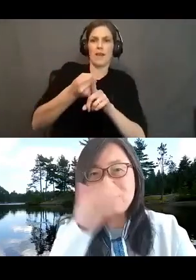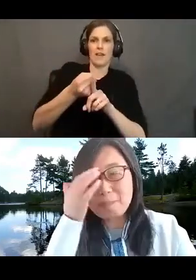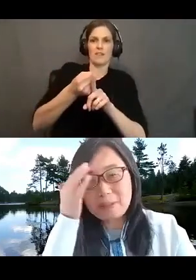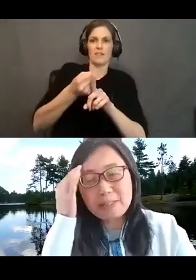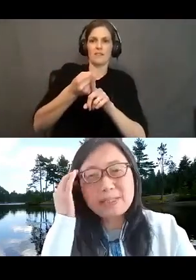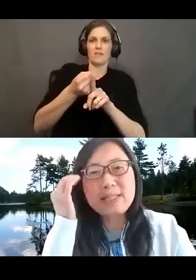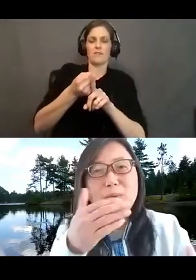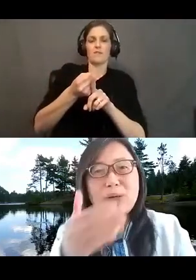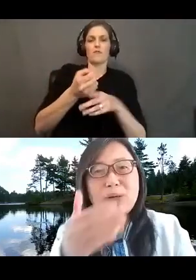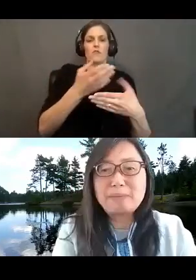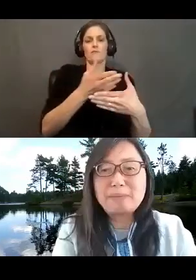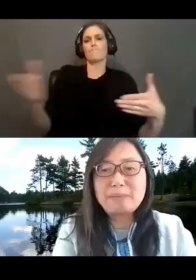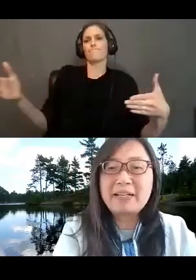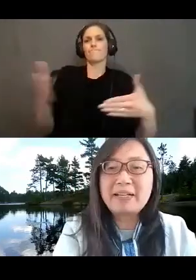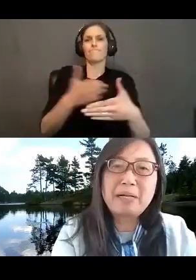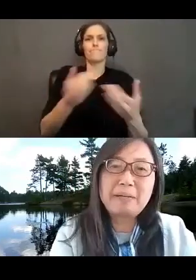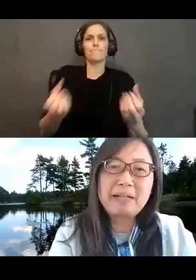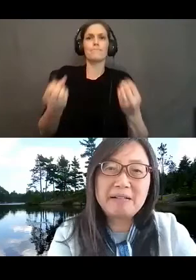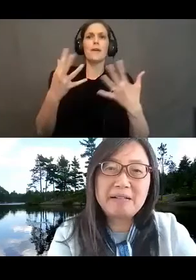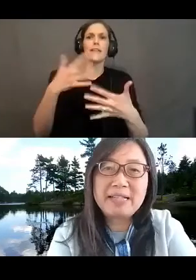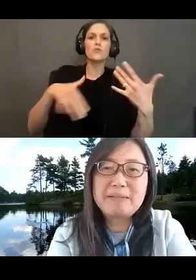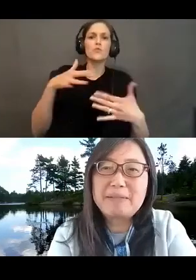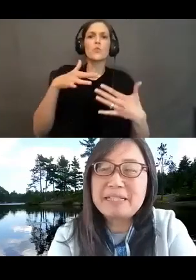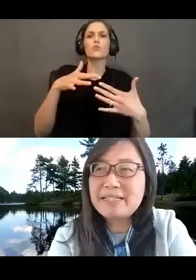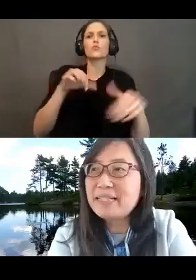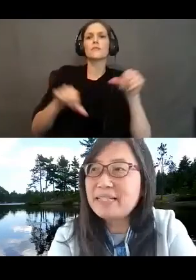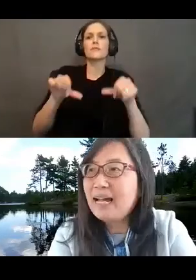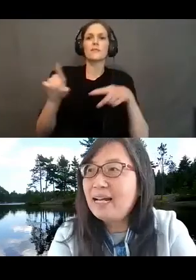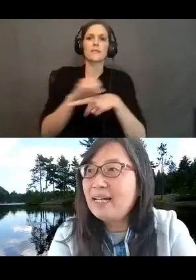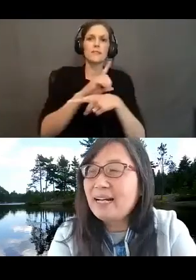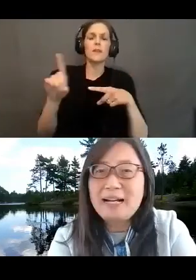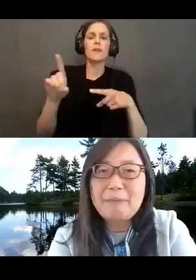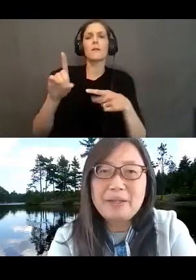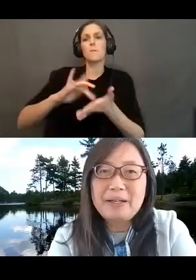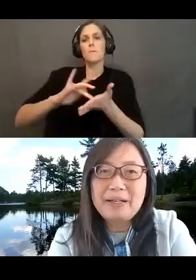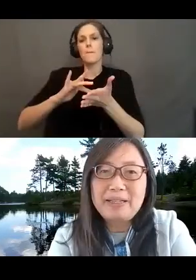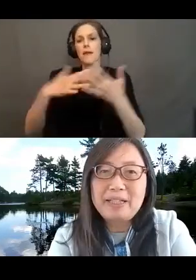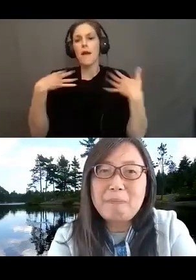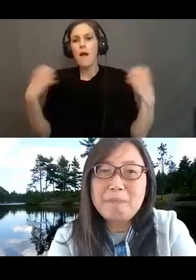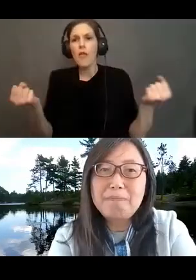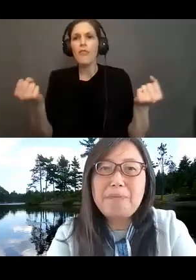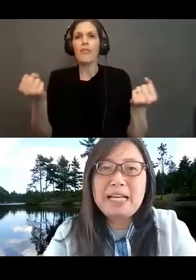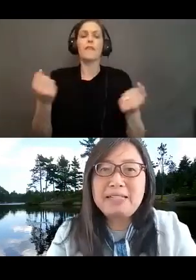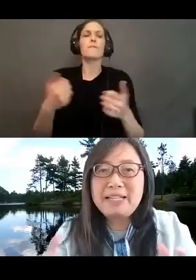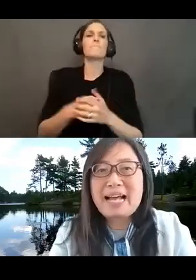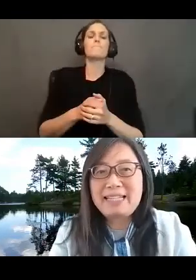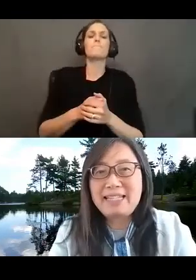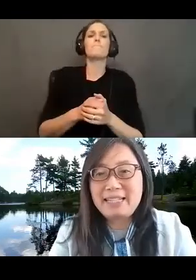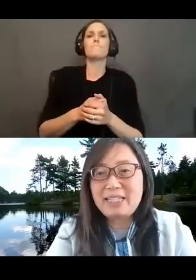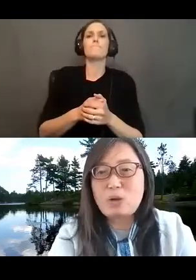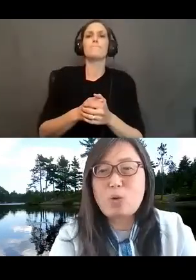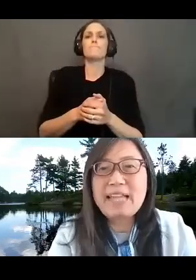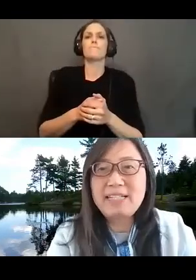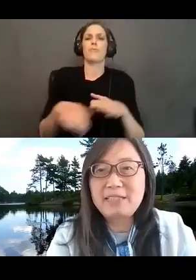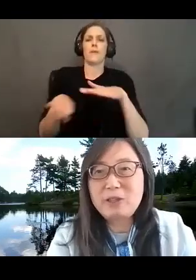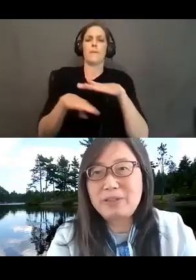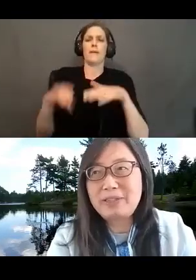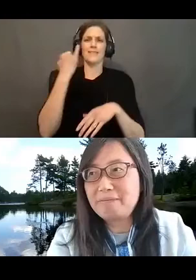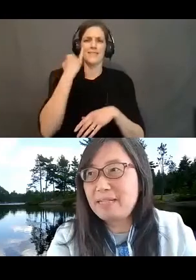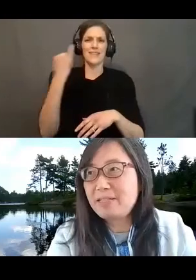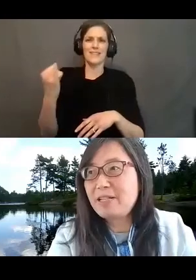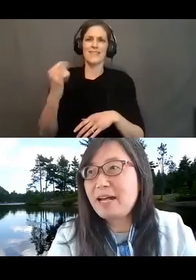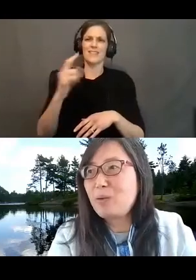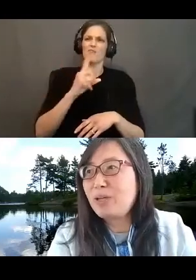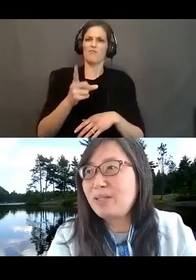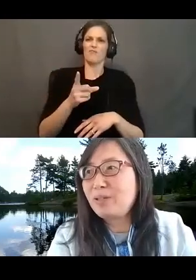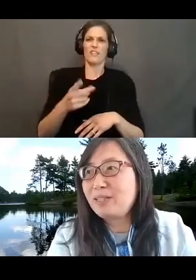science disciplines, as well as public health and medicine. The basic idea is quite intuitive.